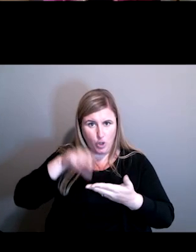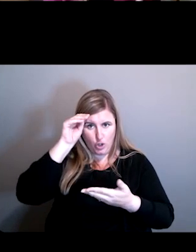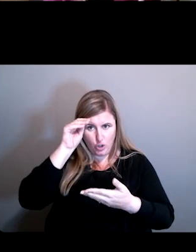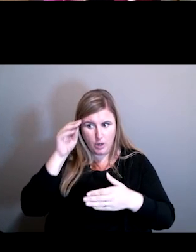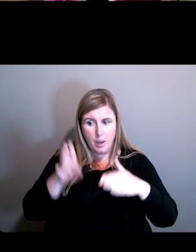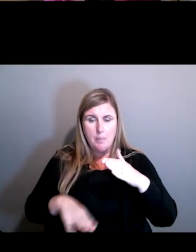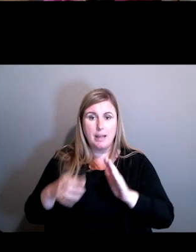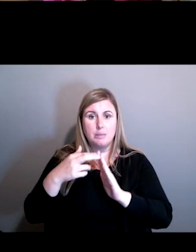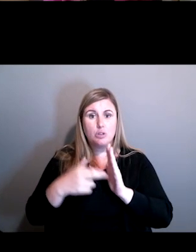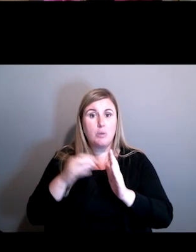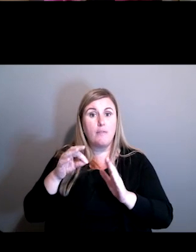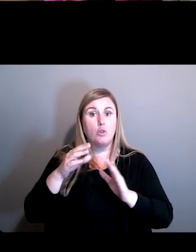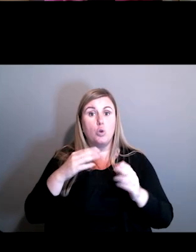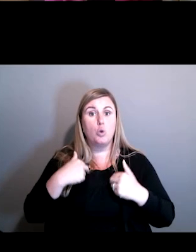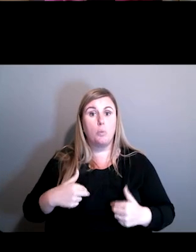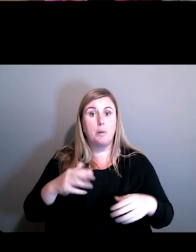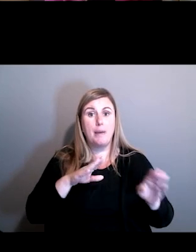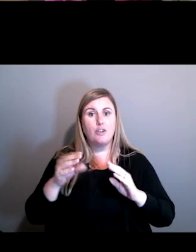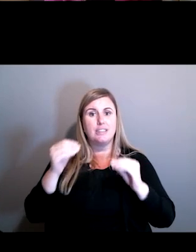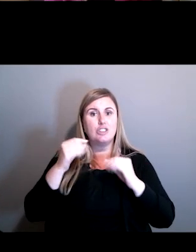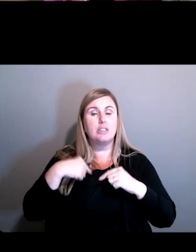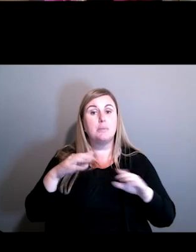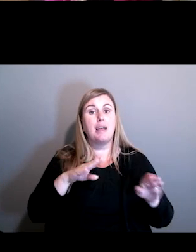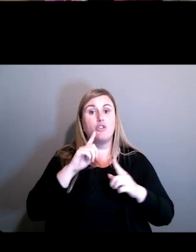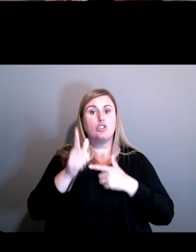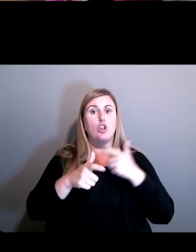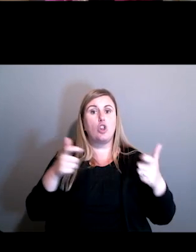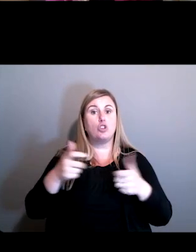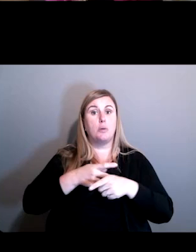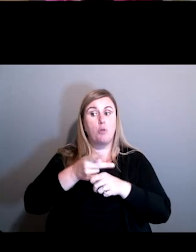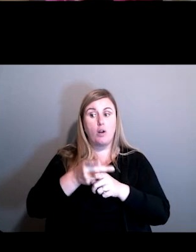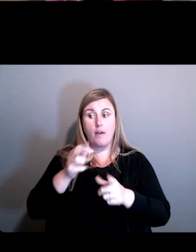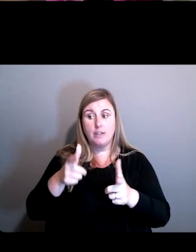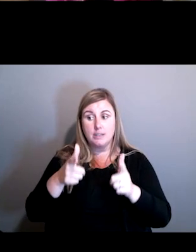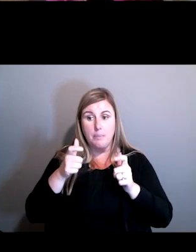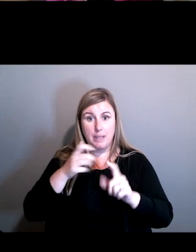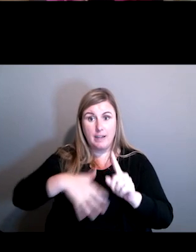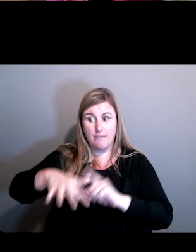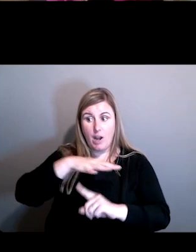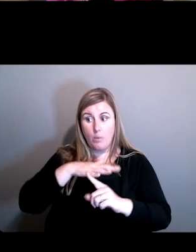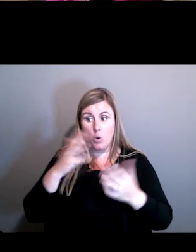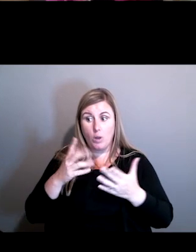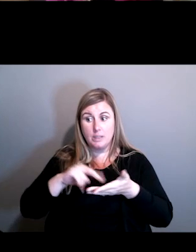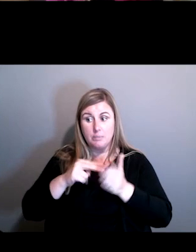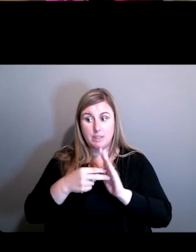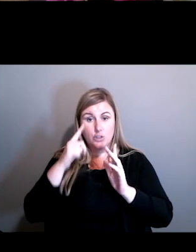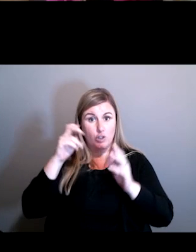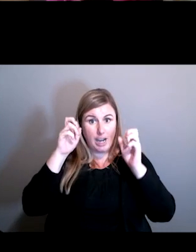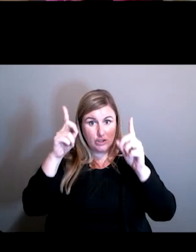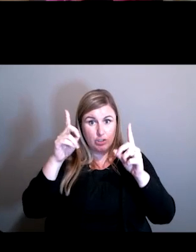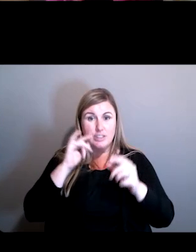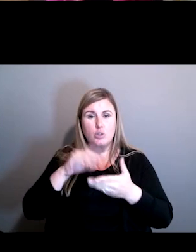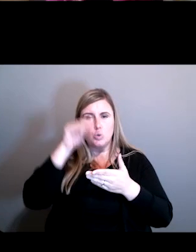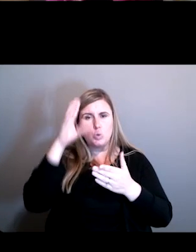A basic principle of human behavior teaches us that behavior is largely the product of its immediate environment. What this means for educators is